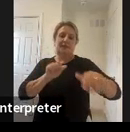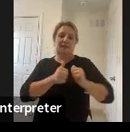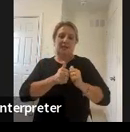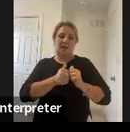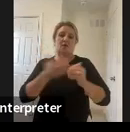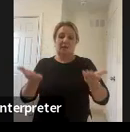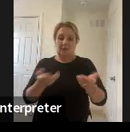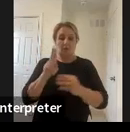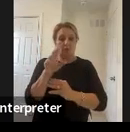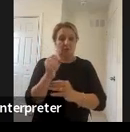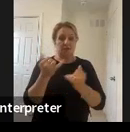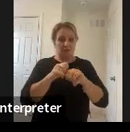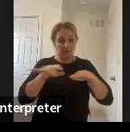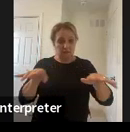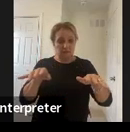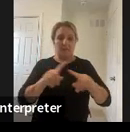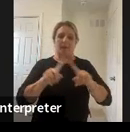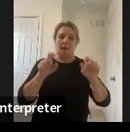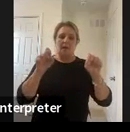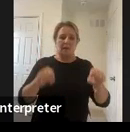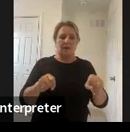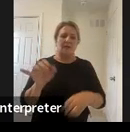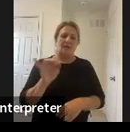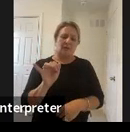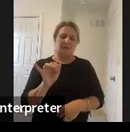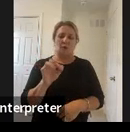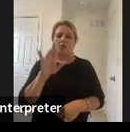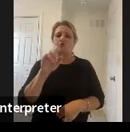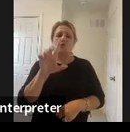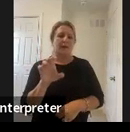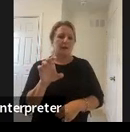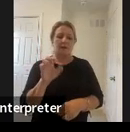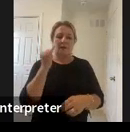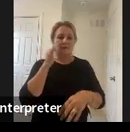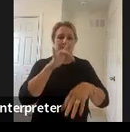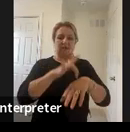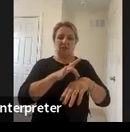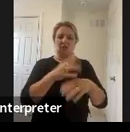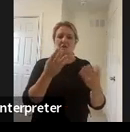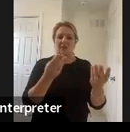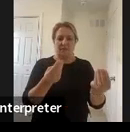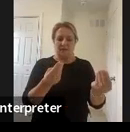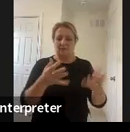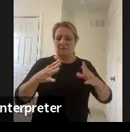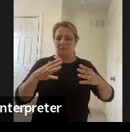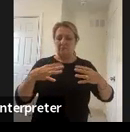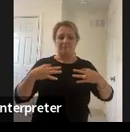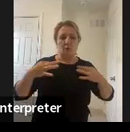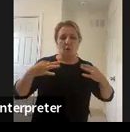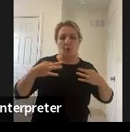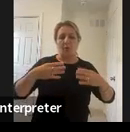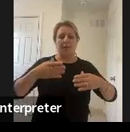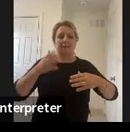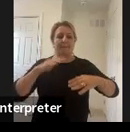now. Although rare, you can also get it by contact with objects, fabrics like clothing, bedding,